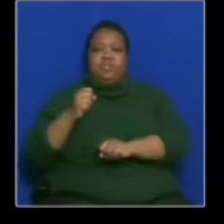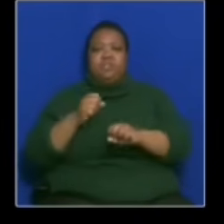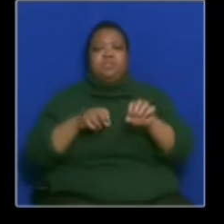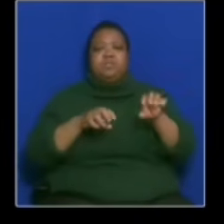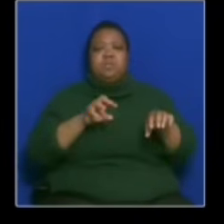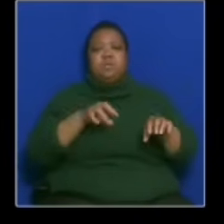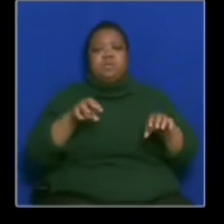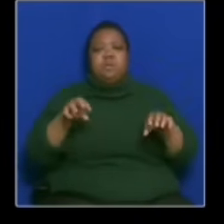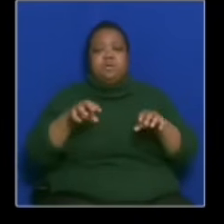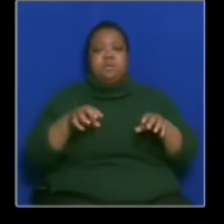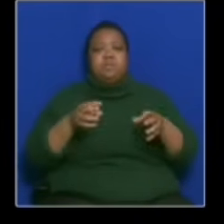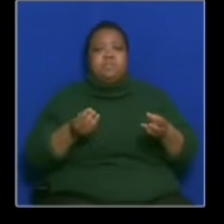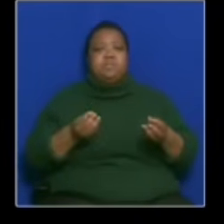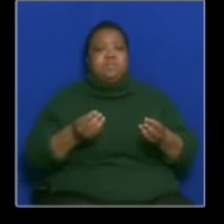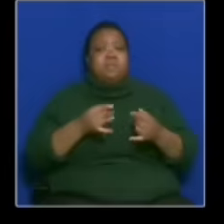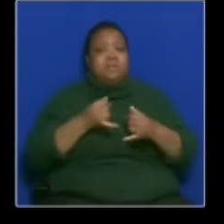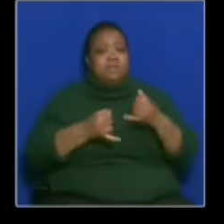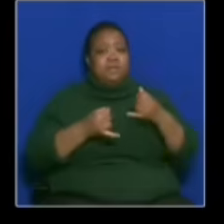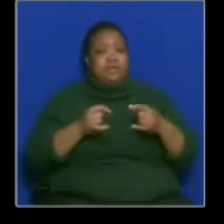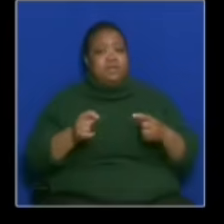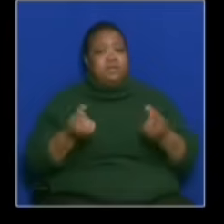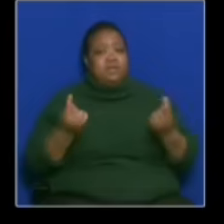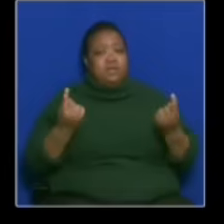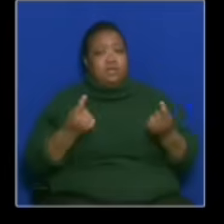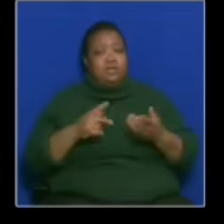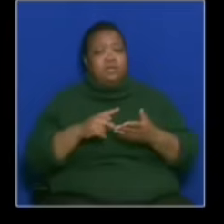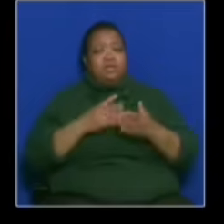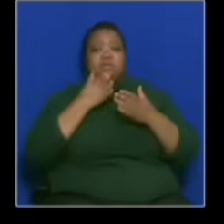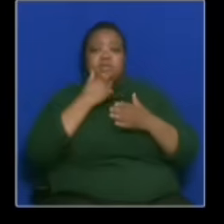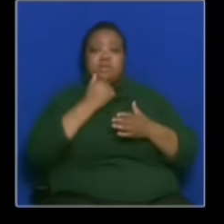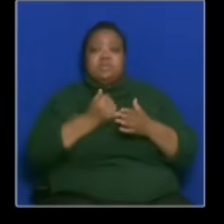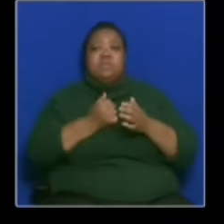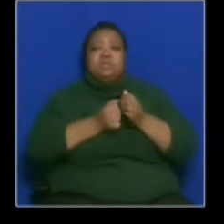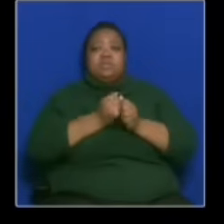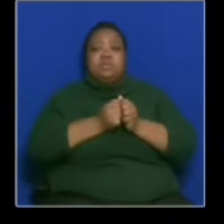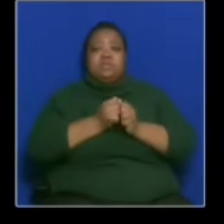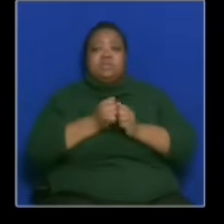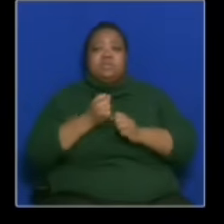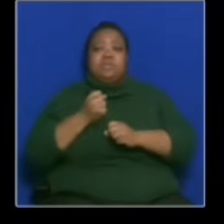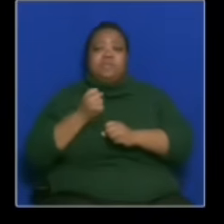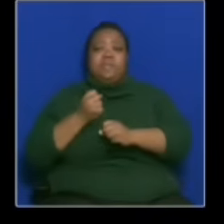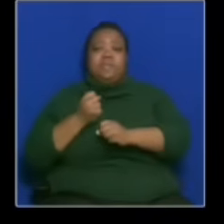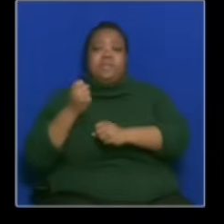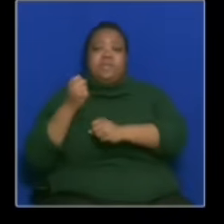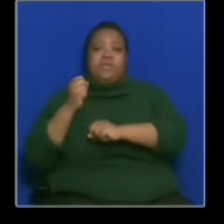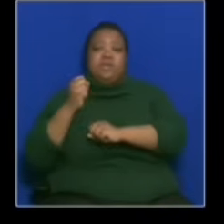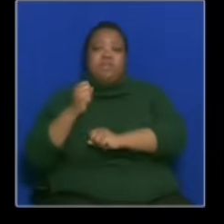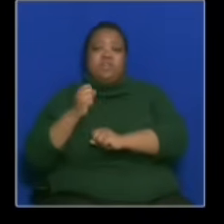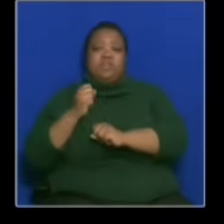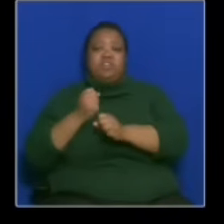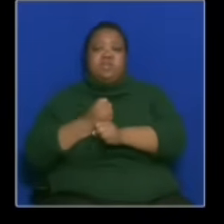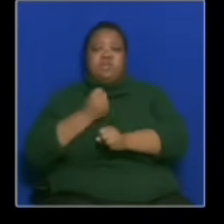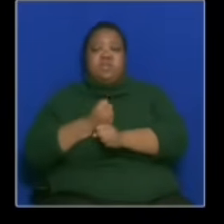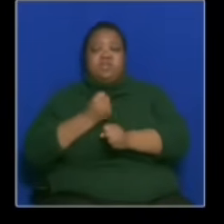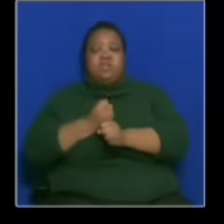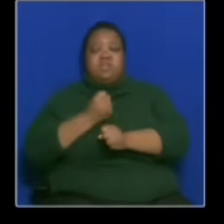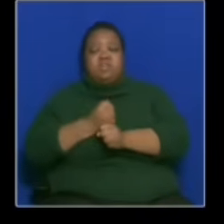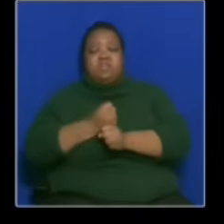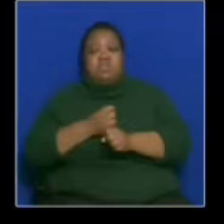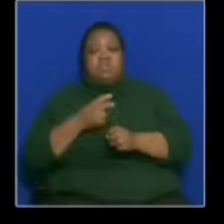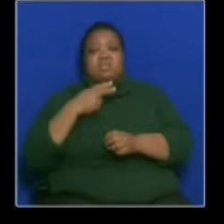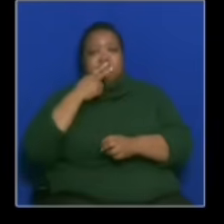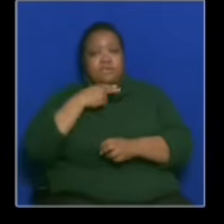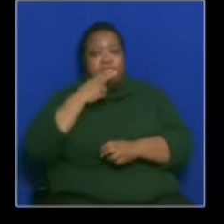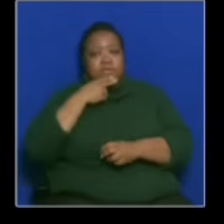wrong. Over the page, please brew, they're manufacturing cigarettes, Pacific, Pegasus. I need to F them out of